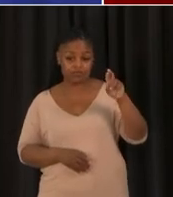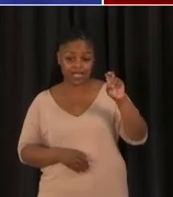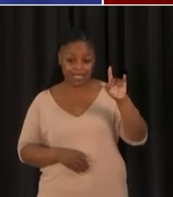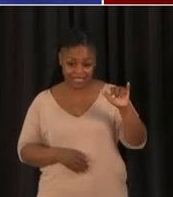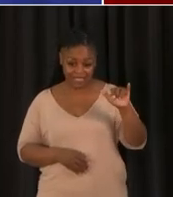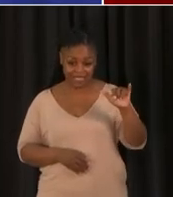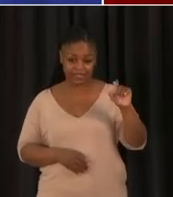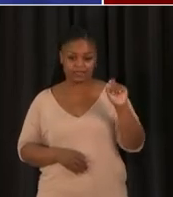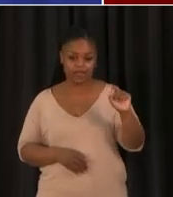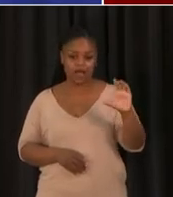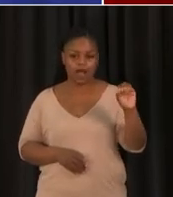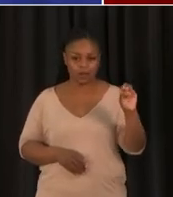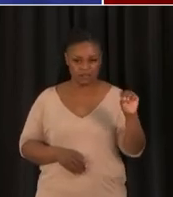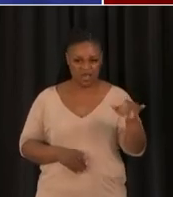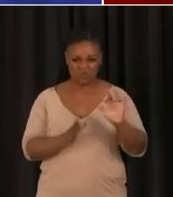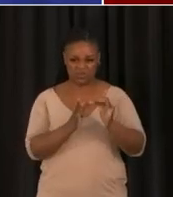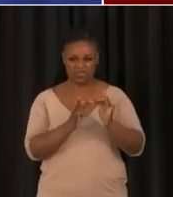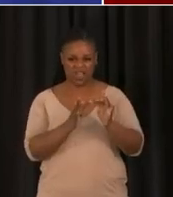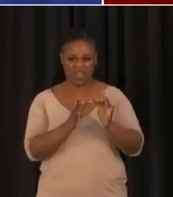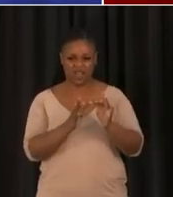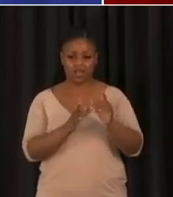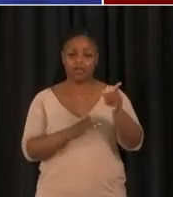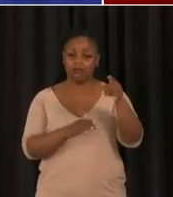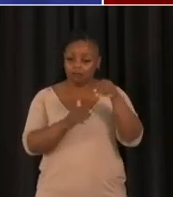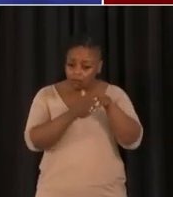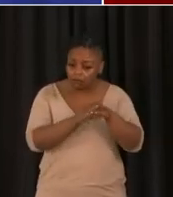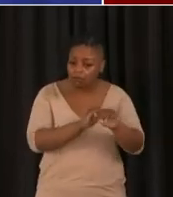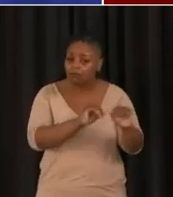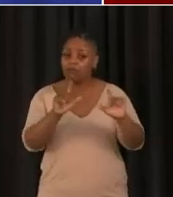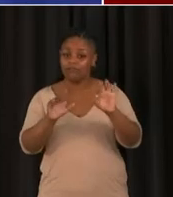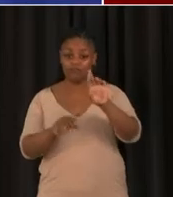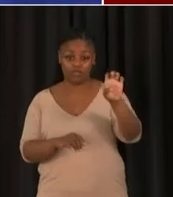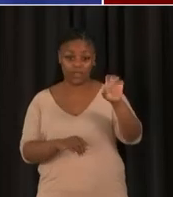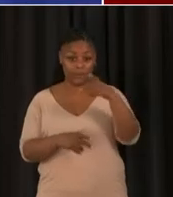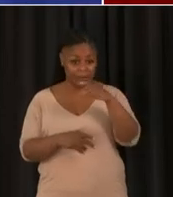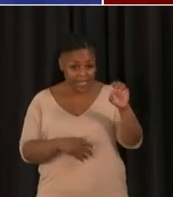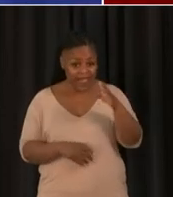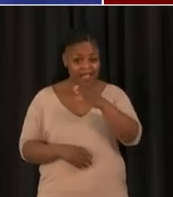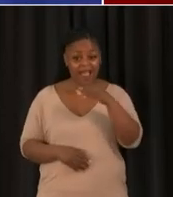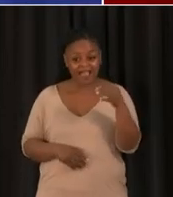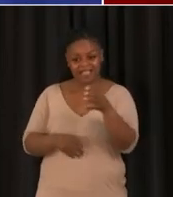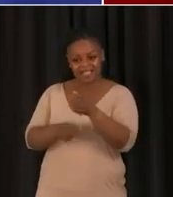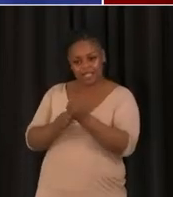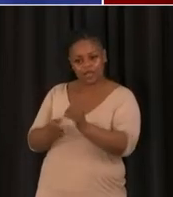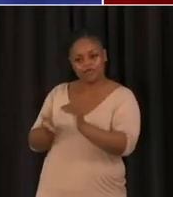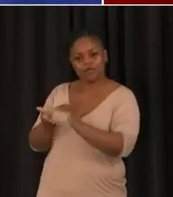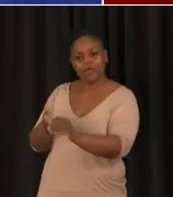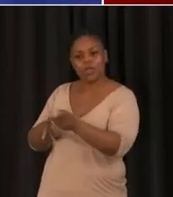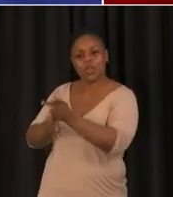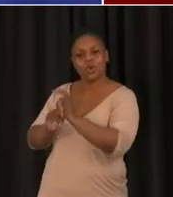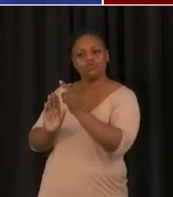with 20 employees or fewer starting tomorrow. So what we ask you to do is check out